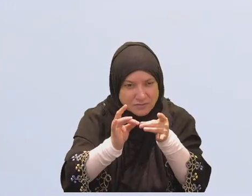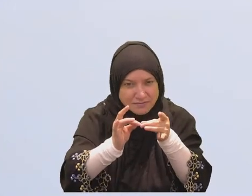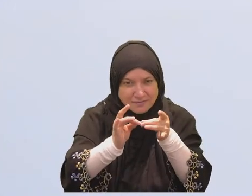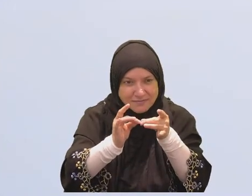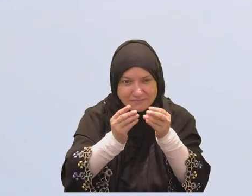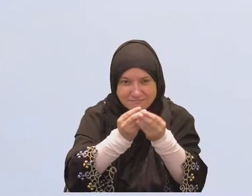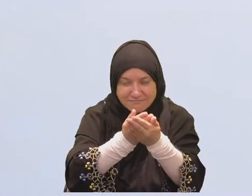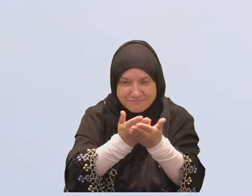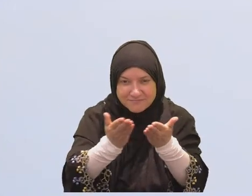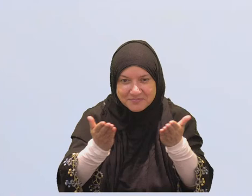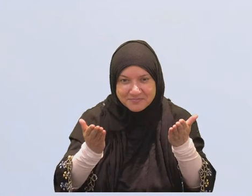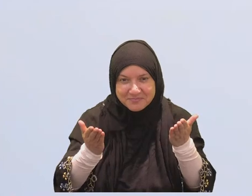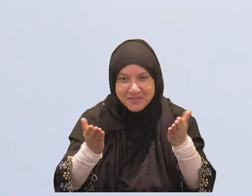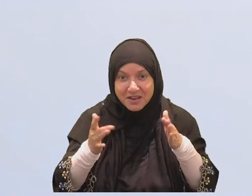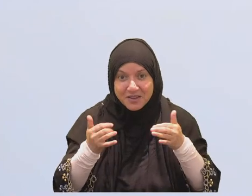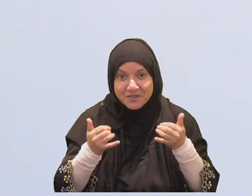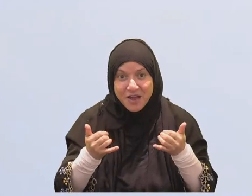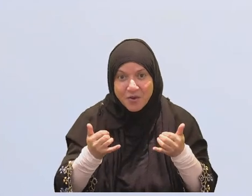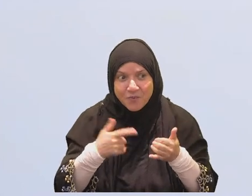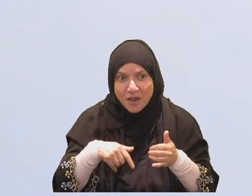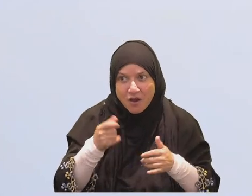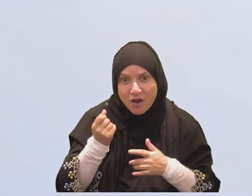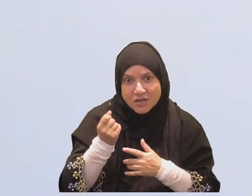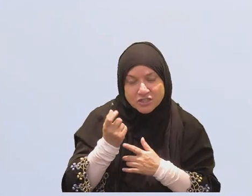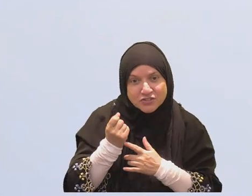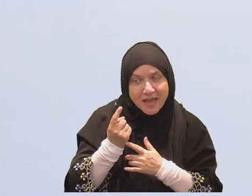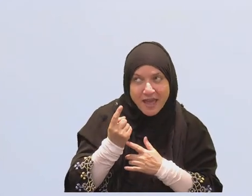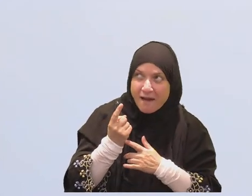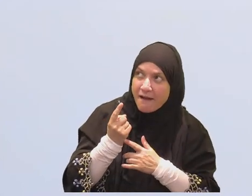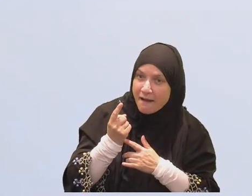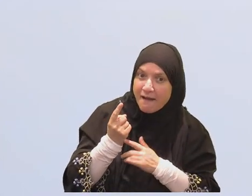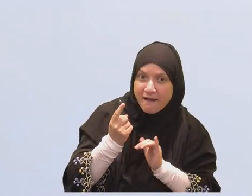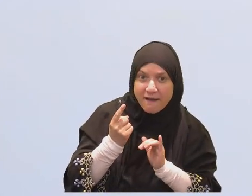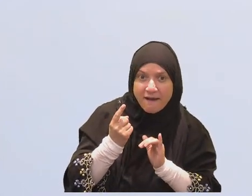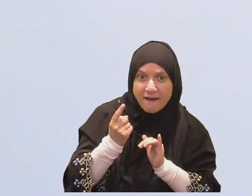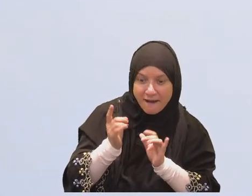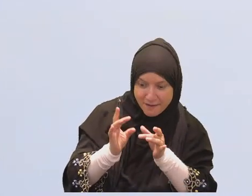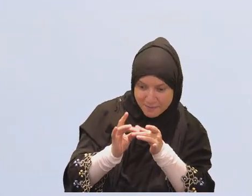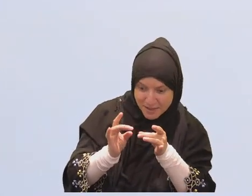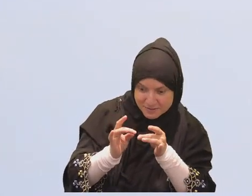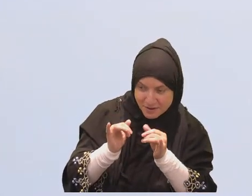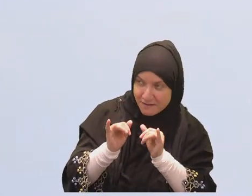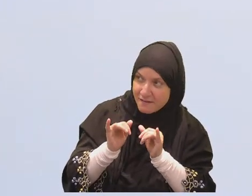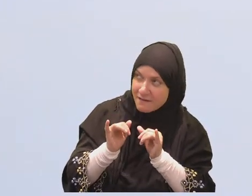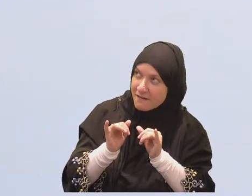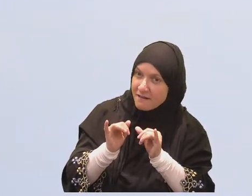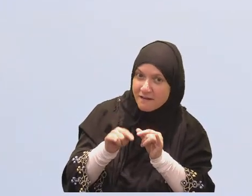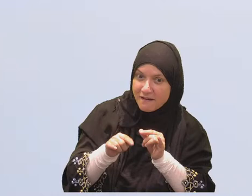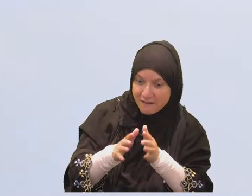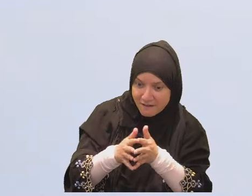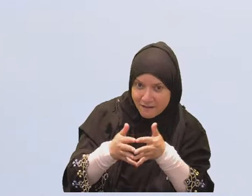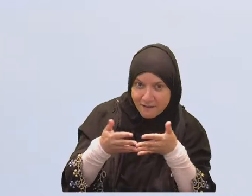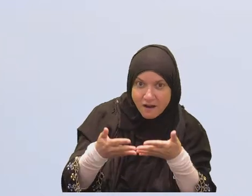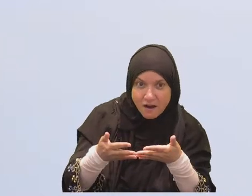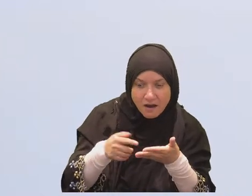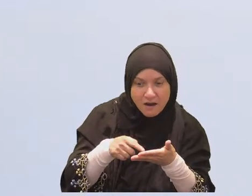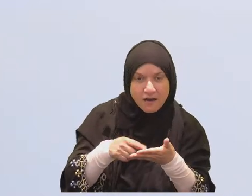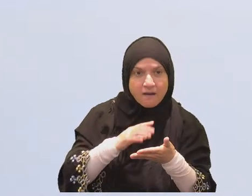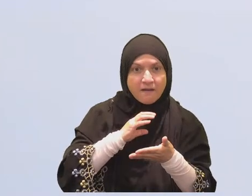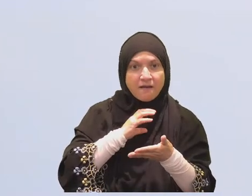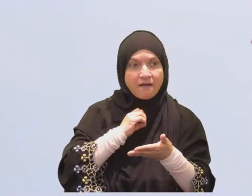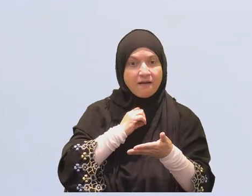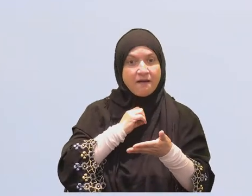to impact each other with our words, just as we are impacted by His